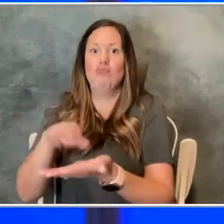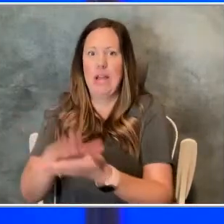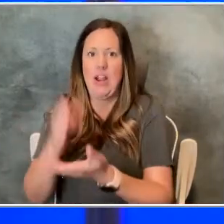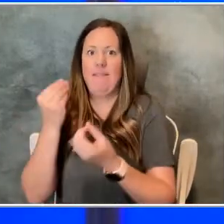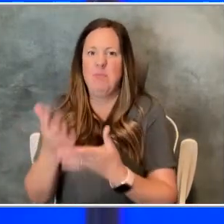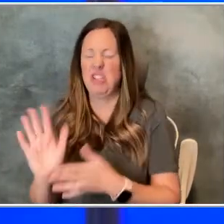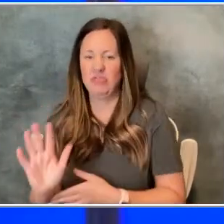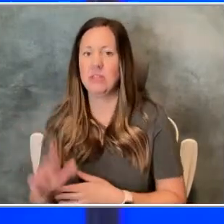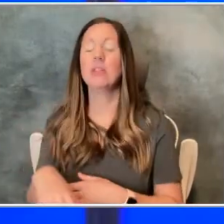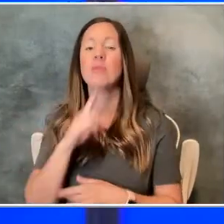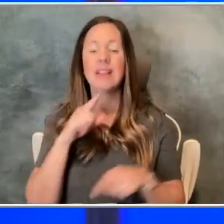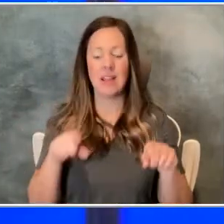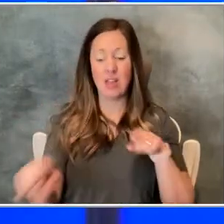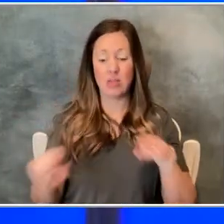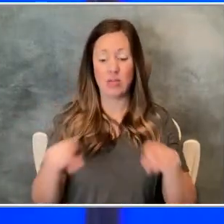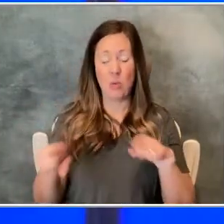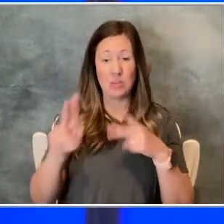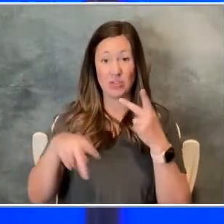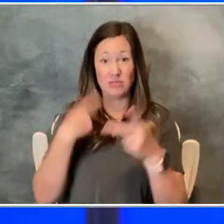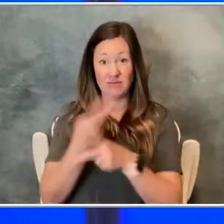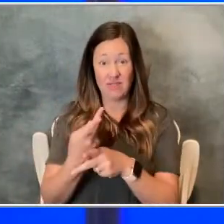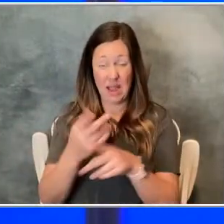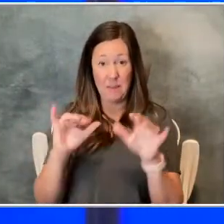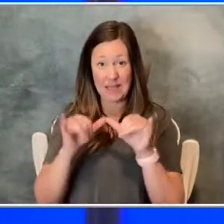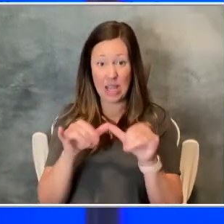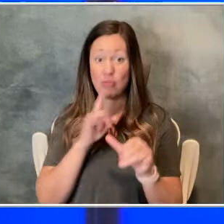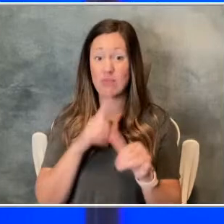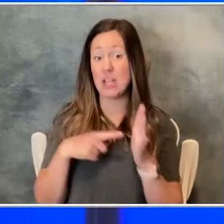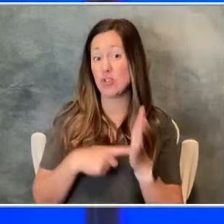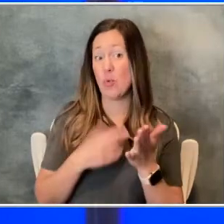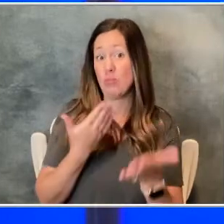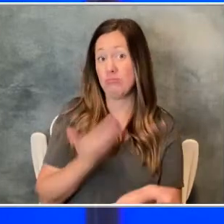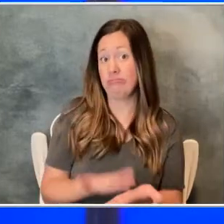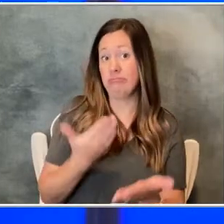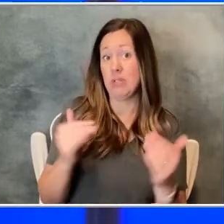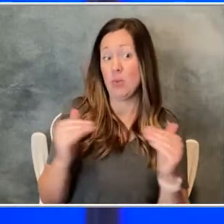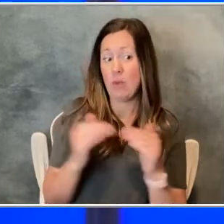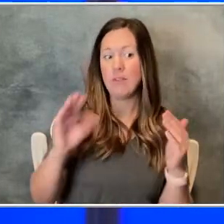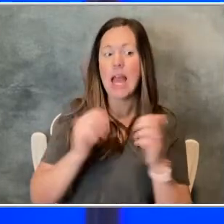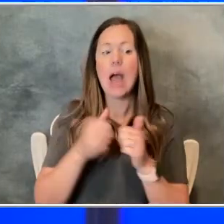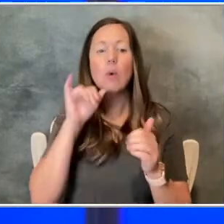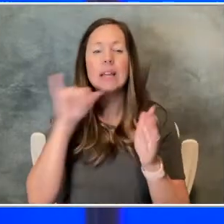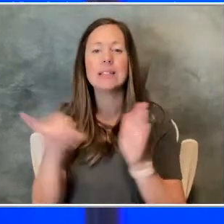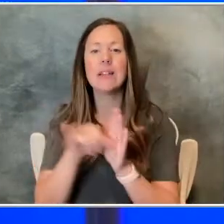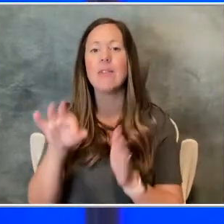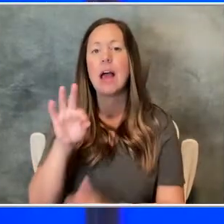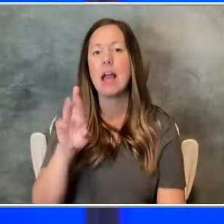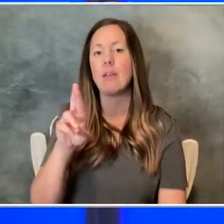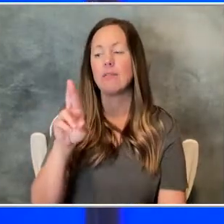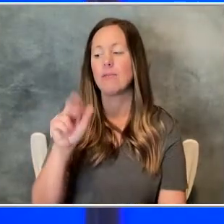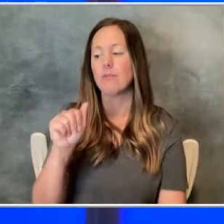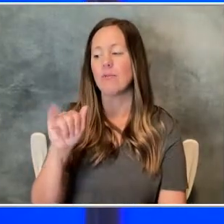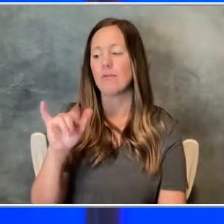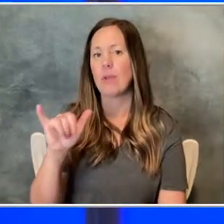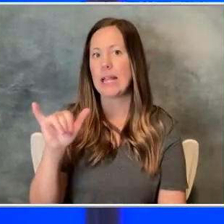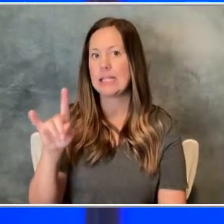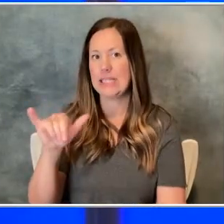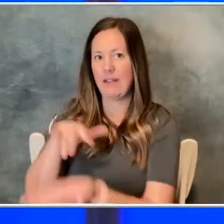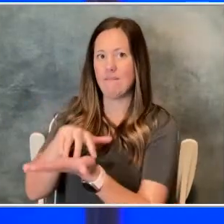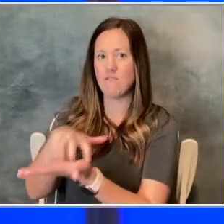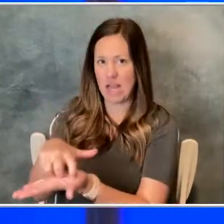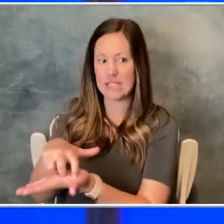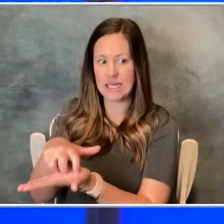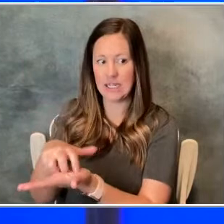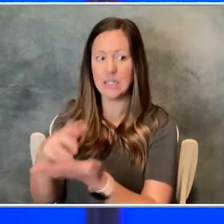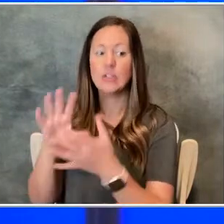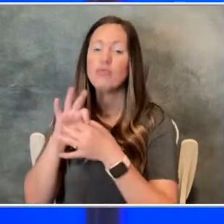of scales have been shown to be equivalent in the way that they identify frailty as it's linked to other conditions down the road and